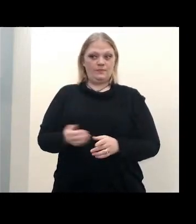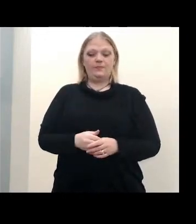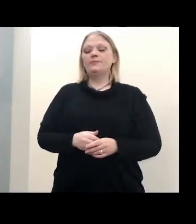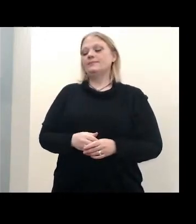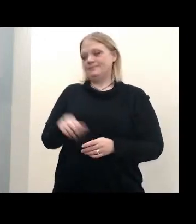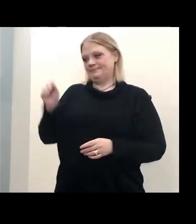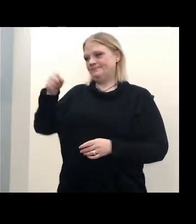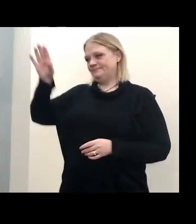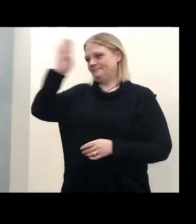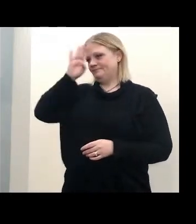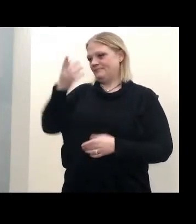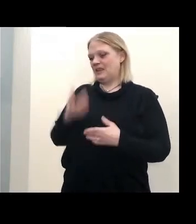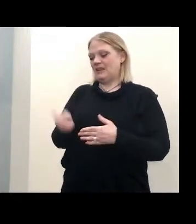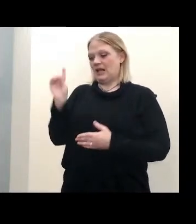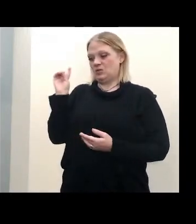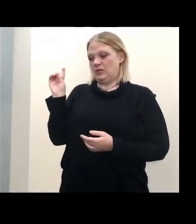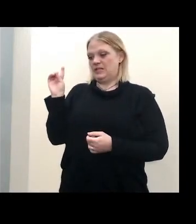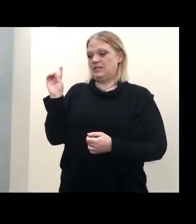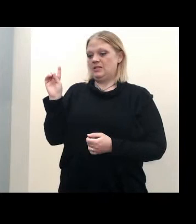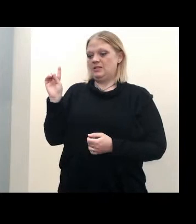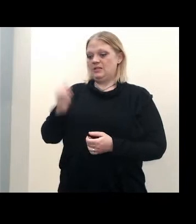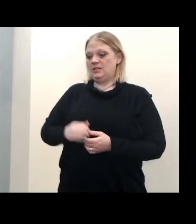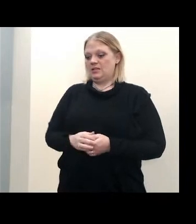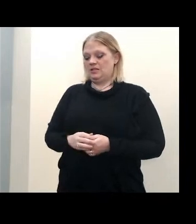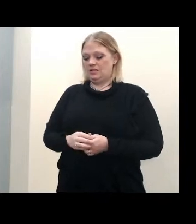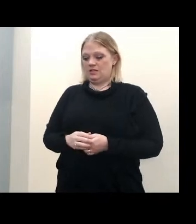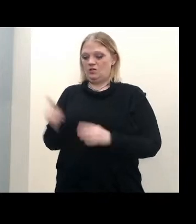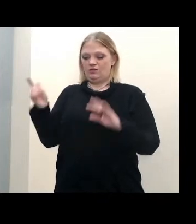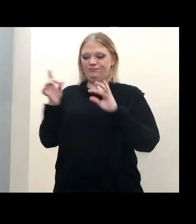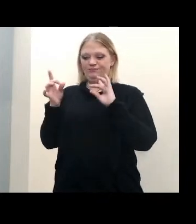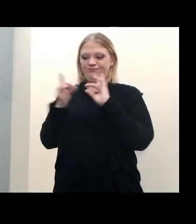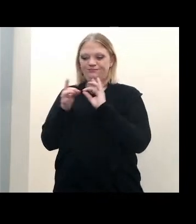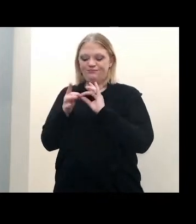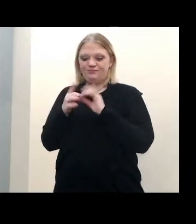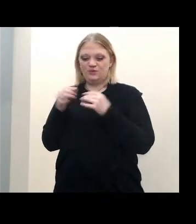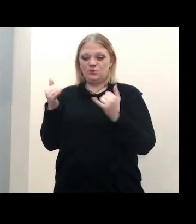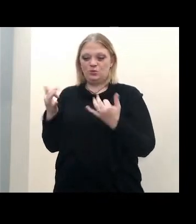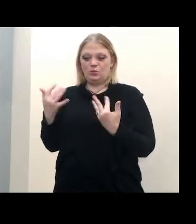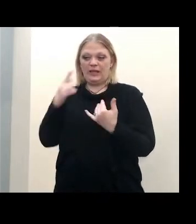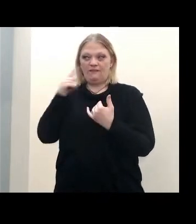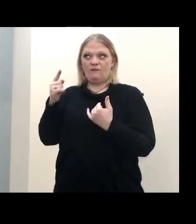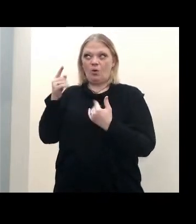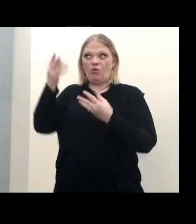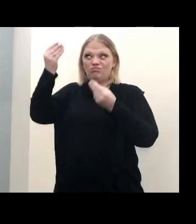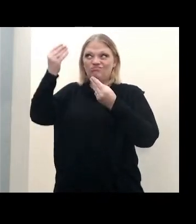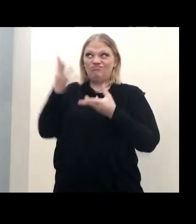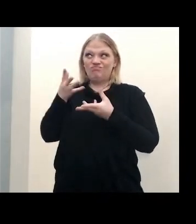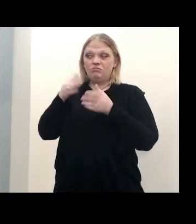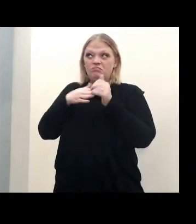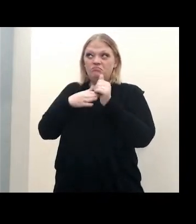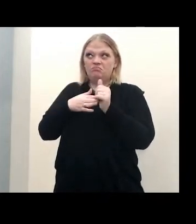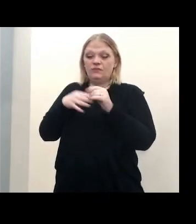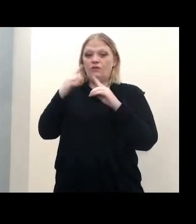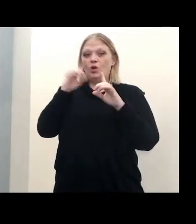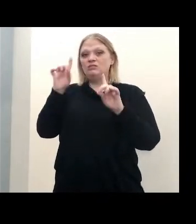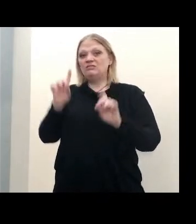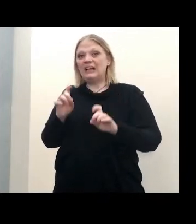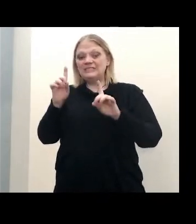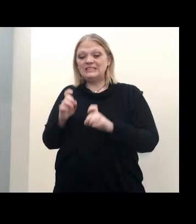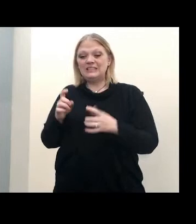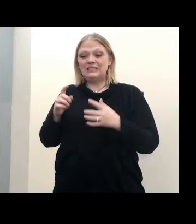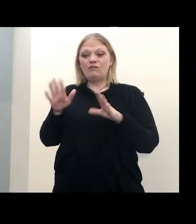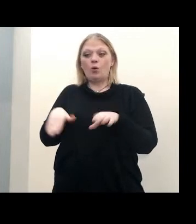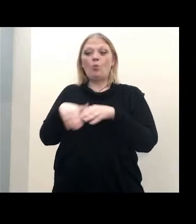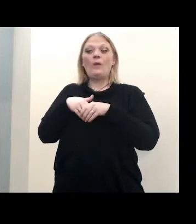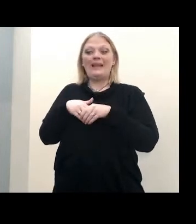Yeah, hi, Mark. Last week you had mentioned that you were still waiting on some guidance around testing for